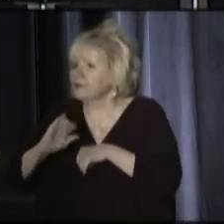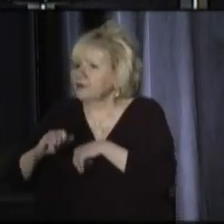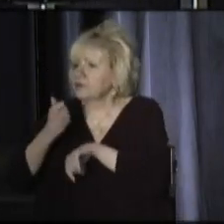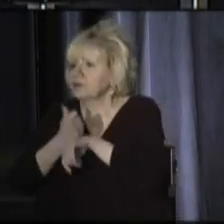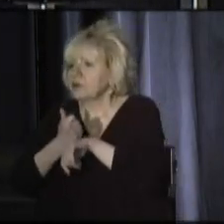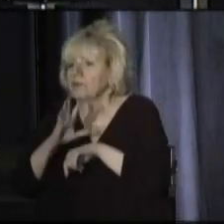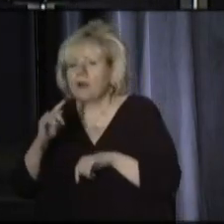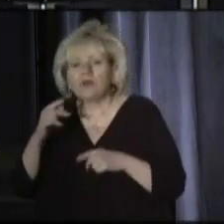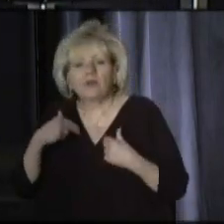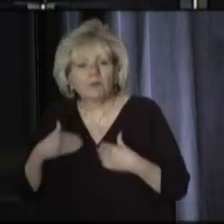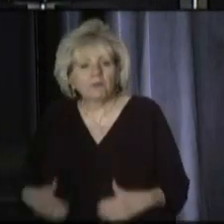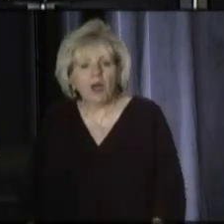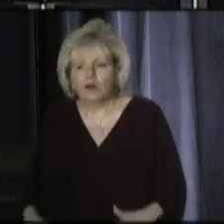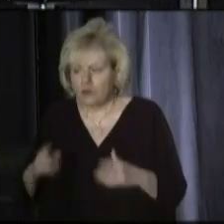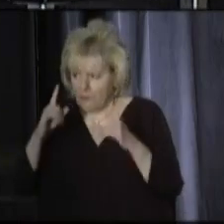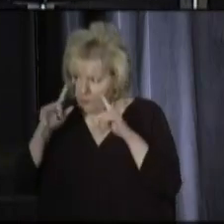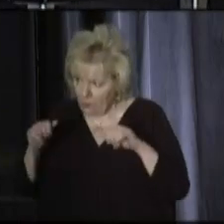Wow.